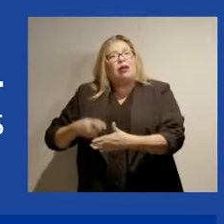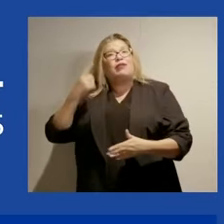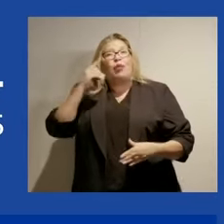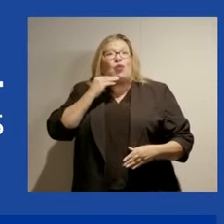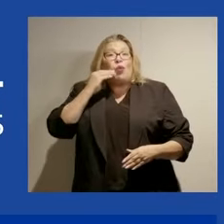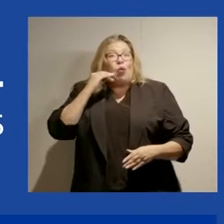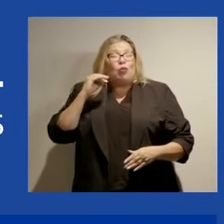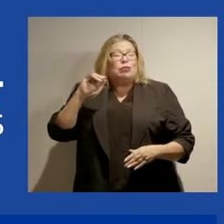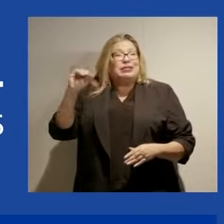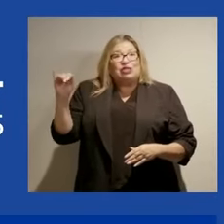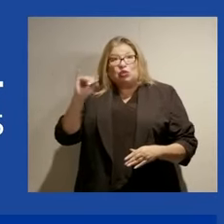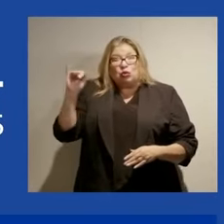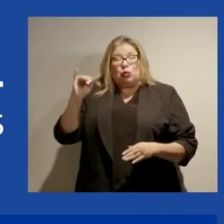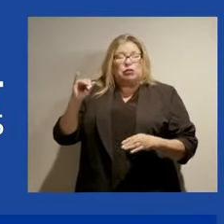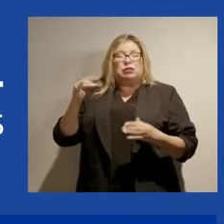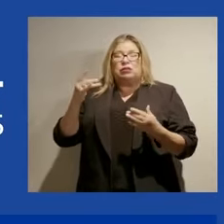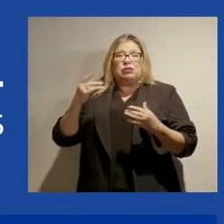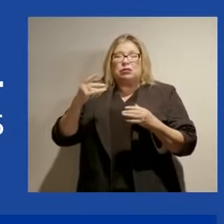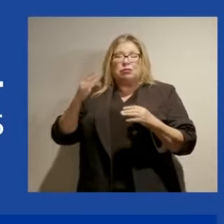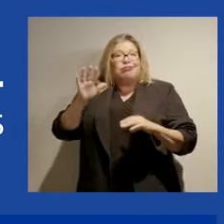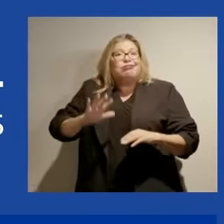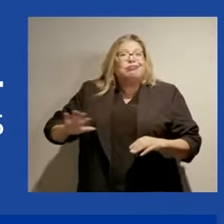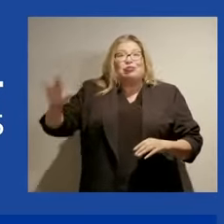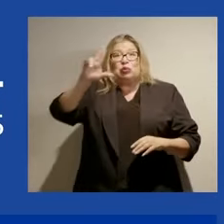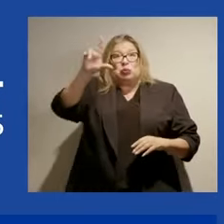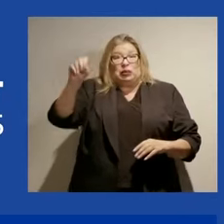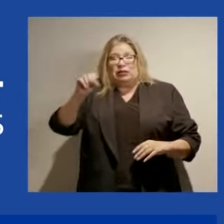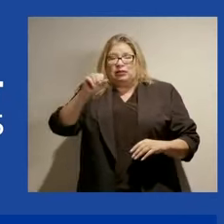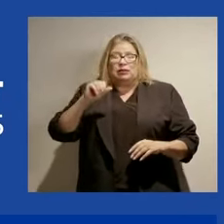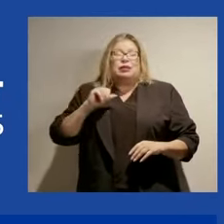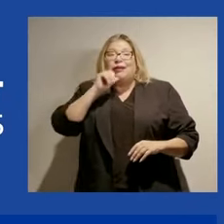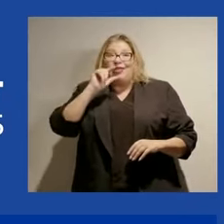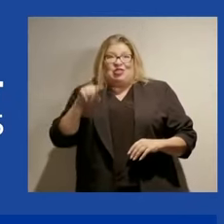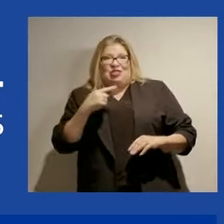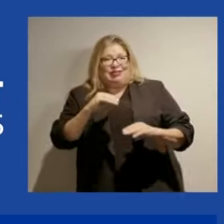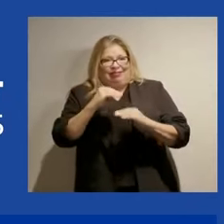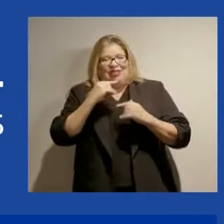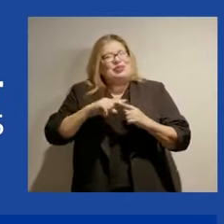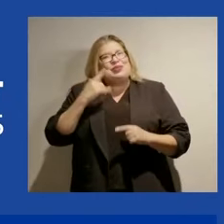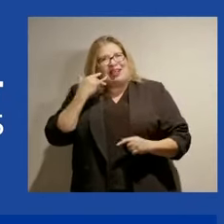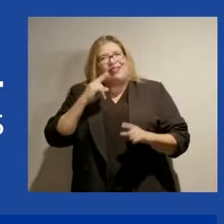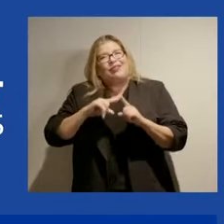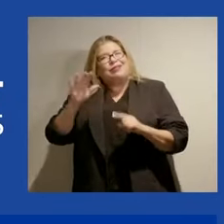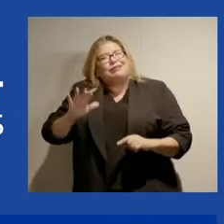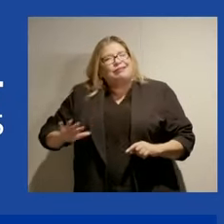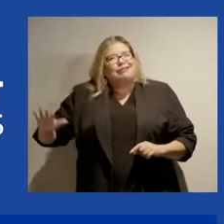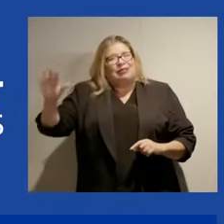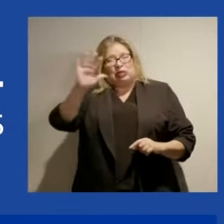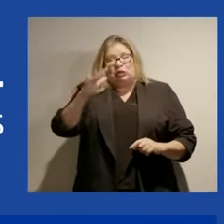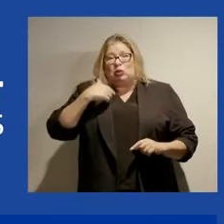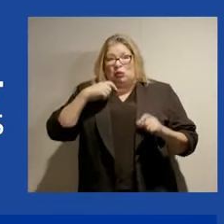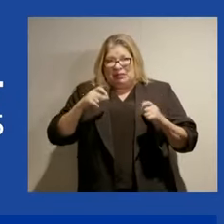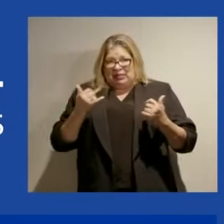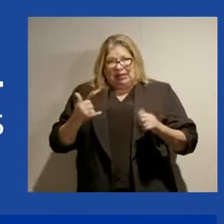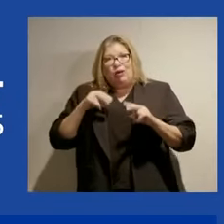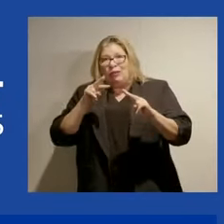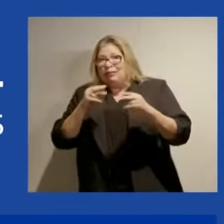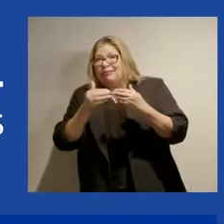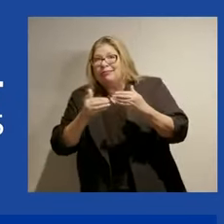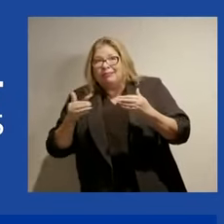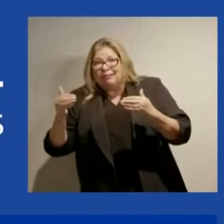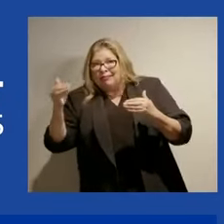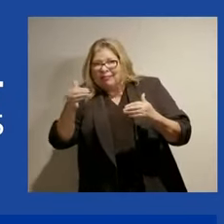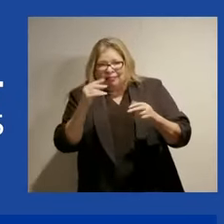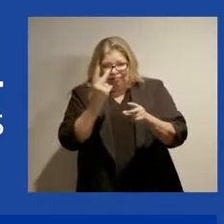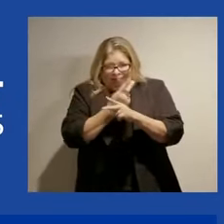I mean, for all our challenges, let's just not have theirs. And so we need to get ahead of it. And I know